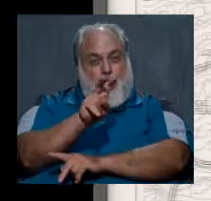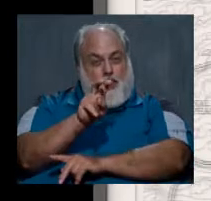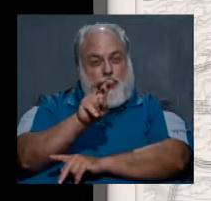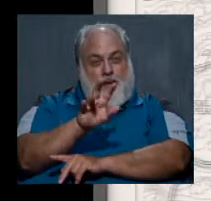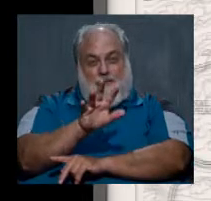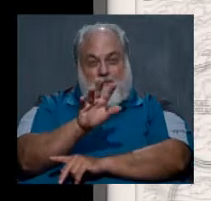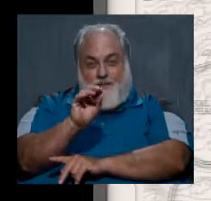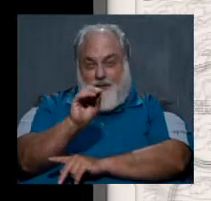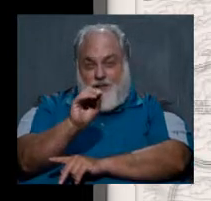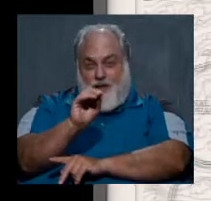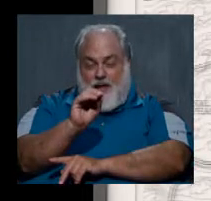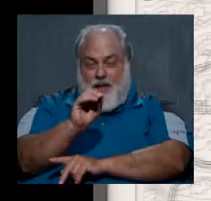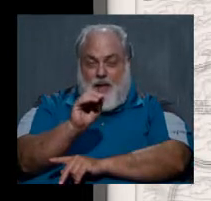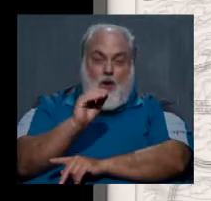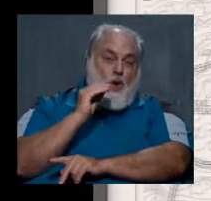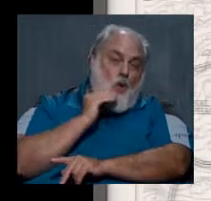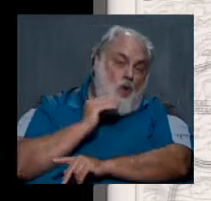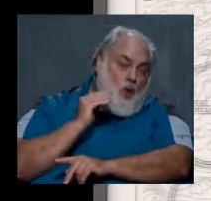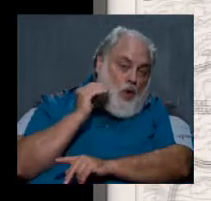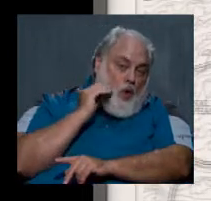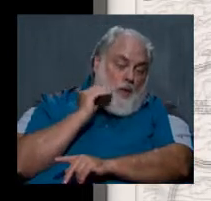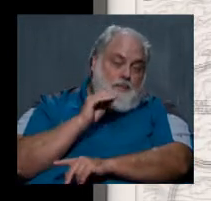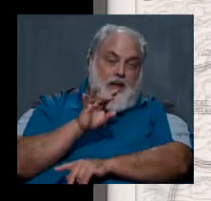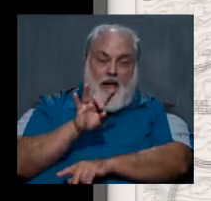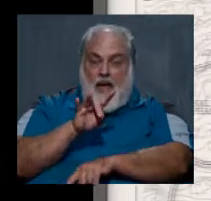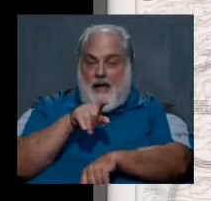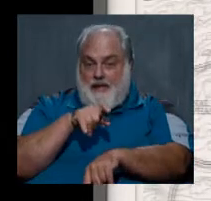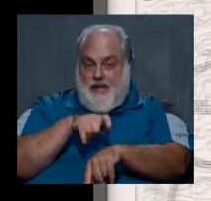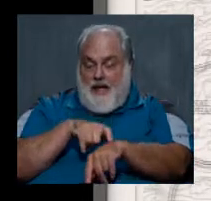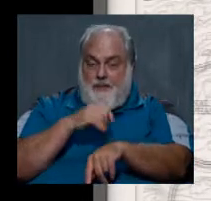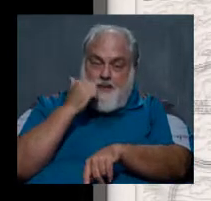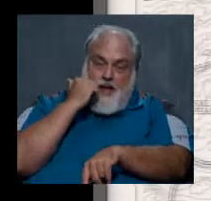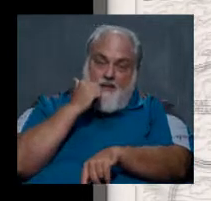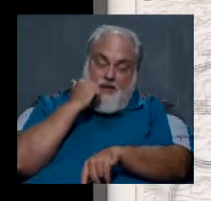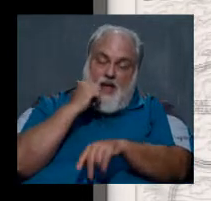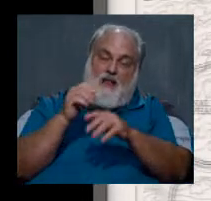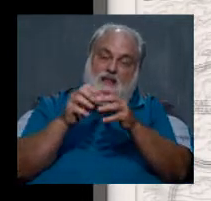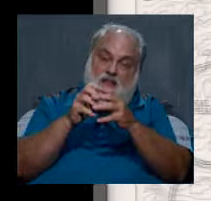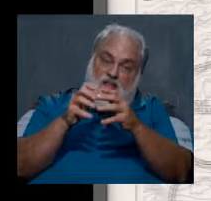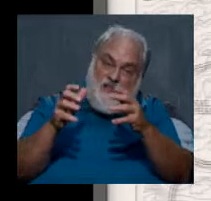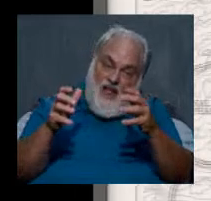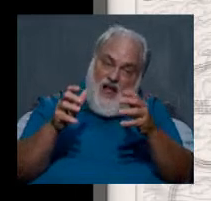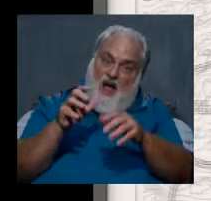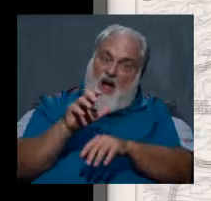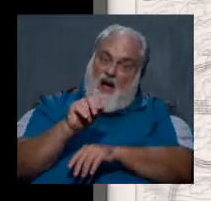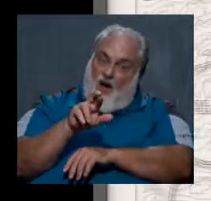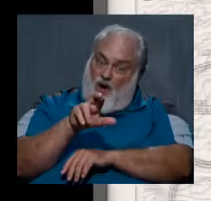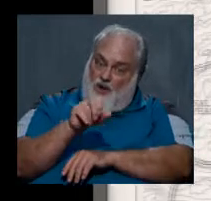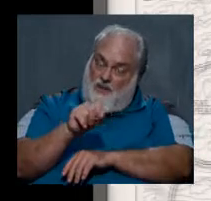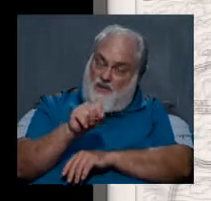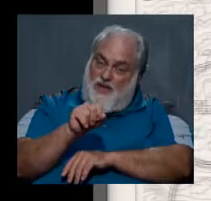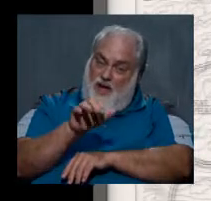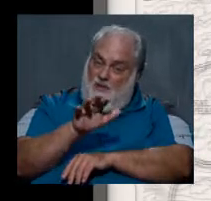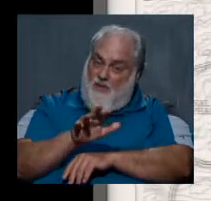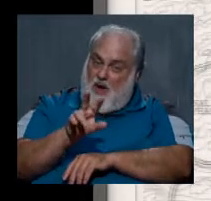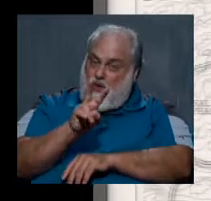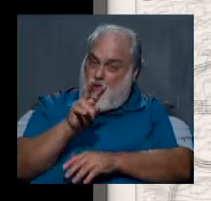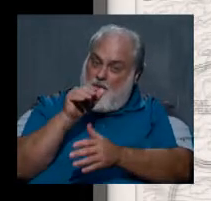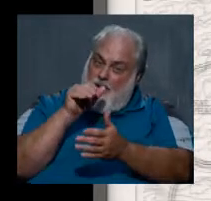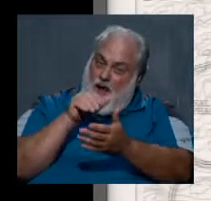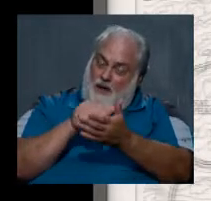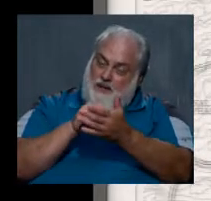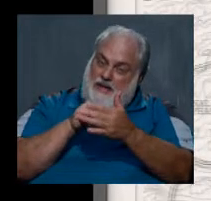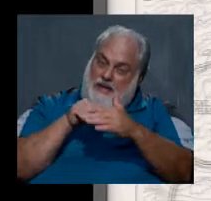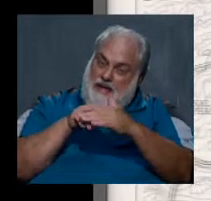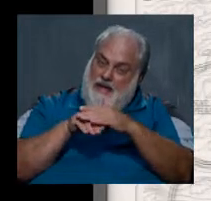250 units times 8 trips per day, it's a lot of trips, potentially 2,000 vehicles in and